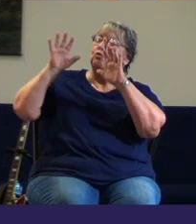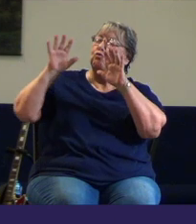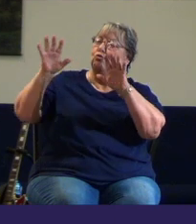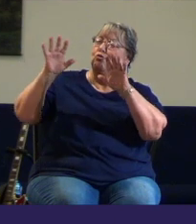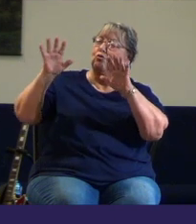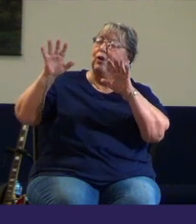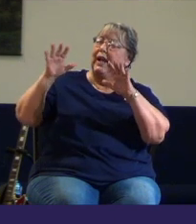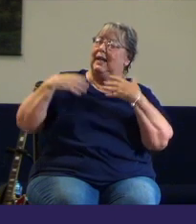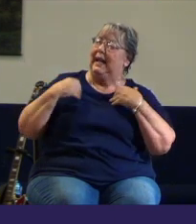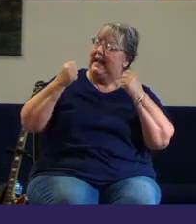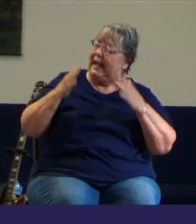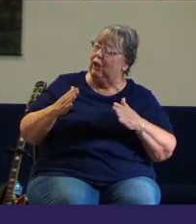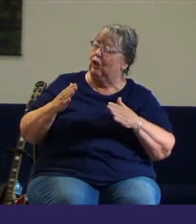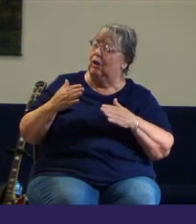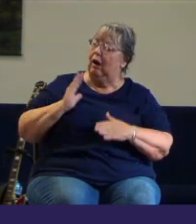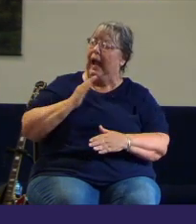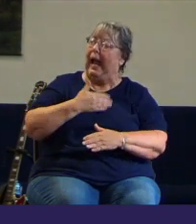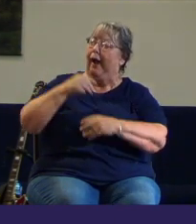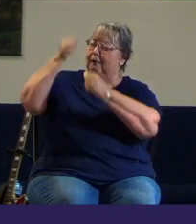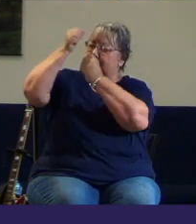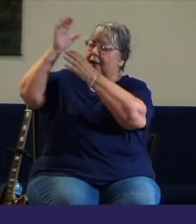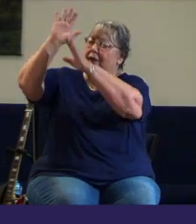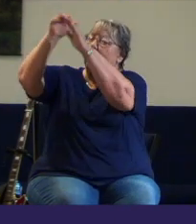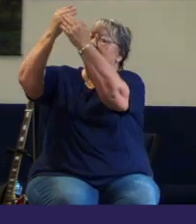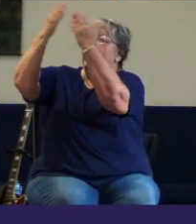Yes, Jesus.